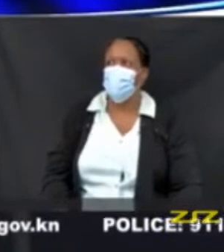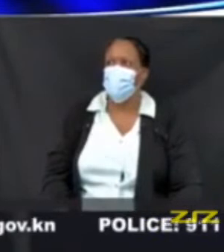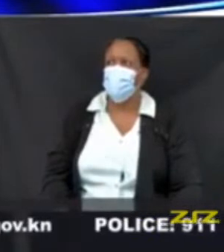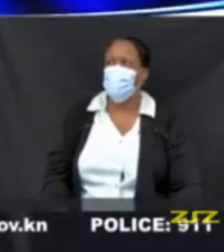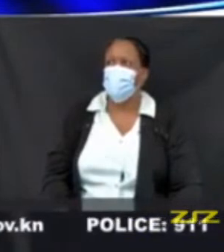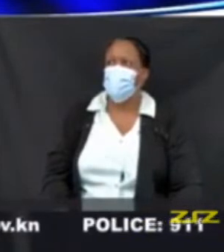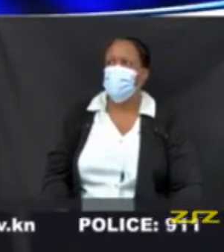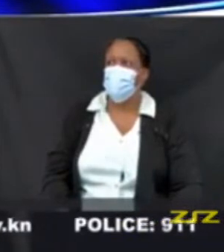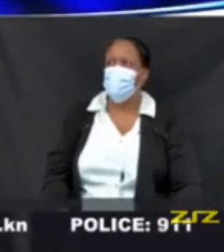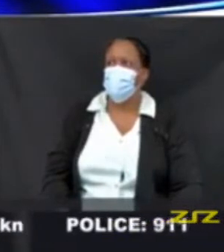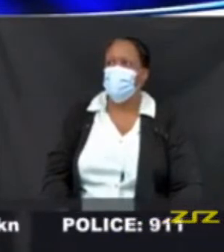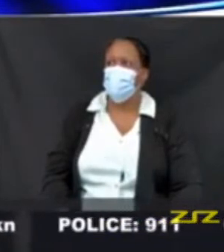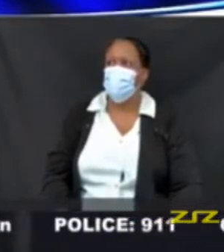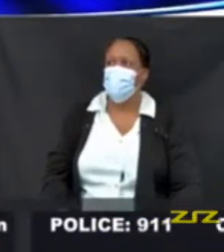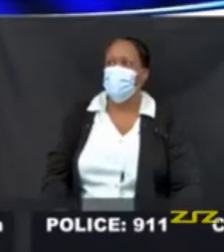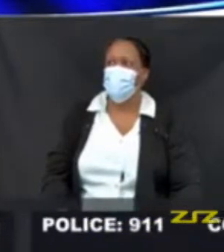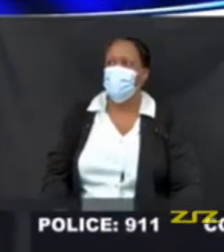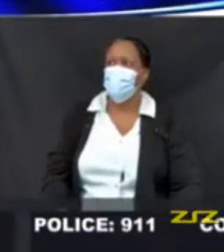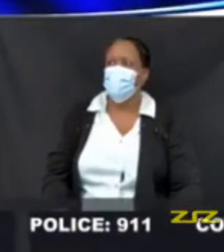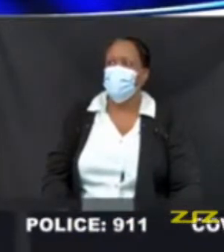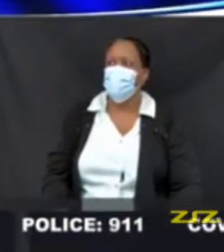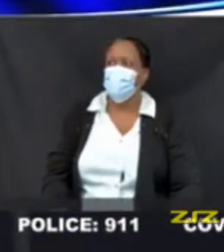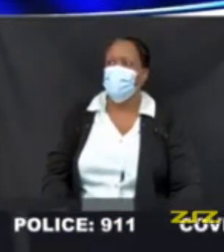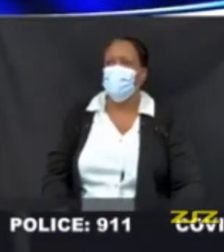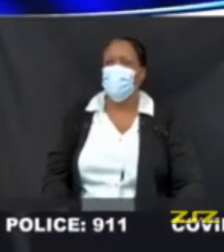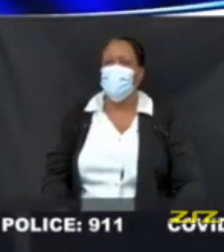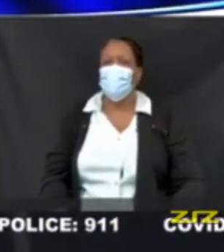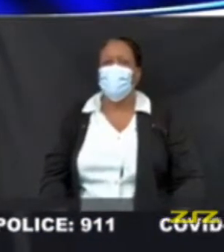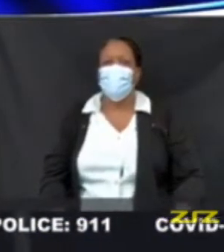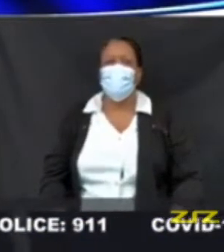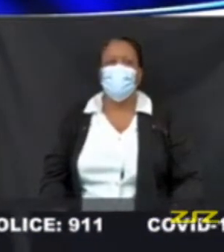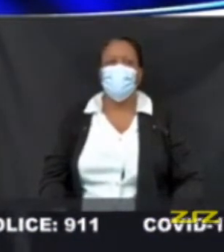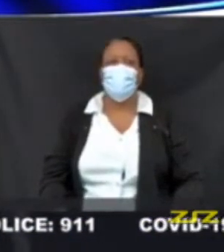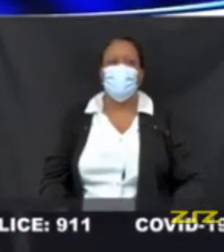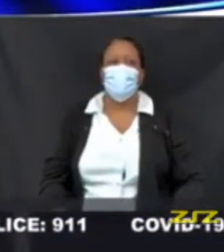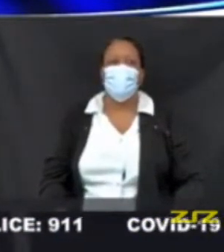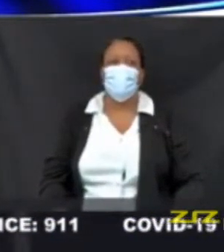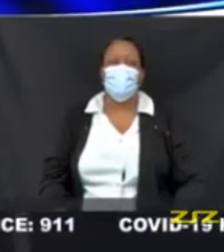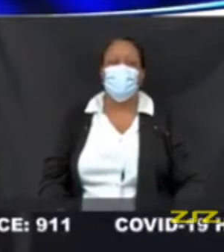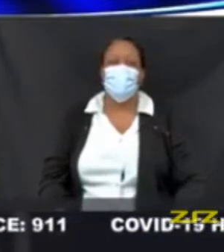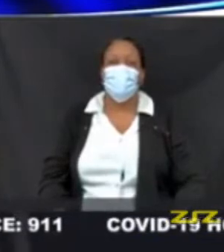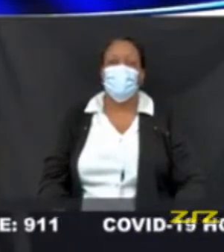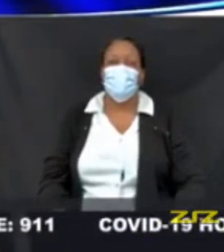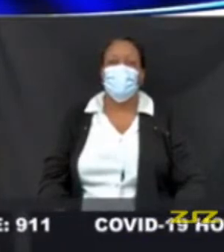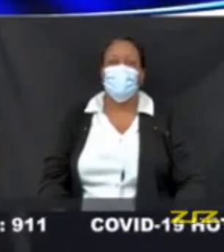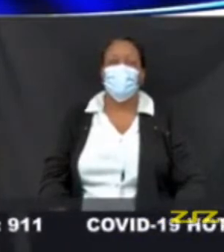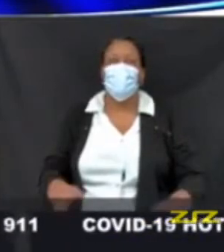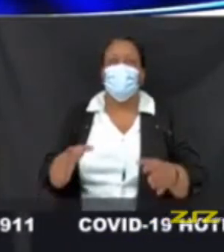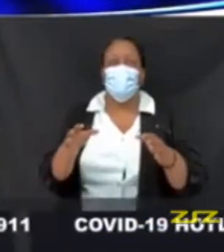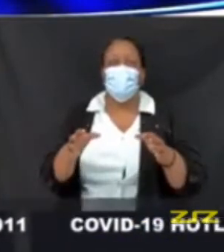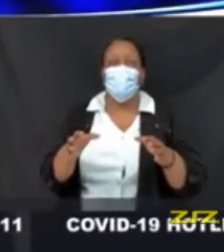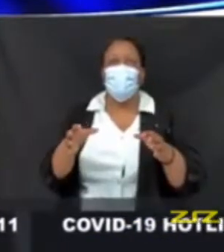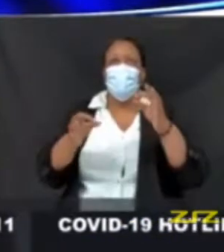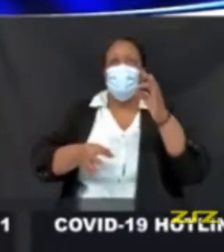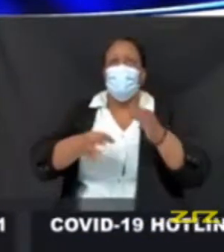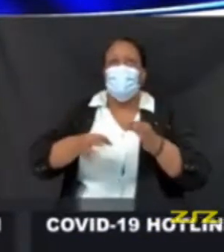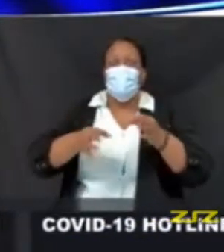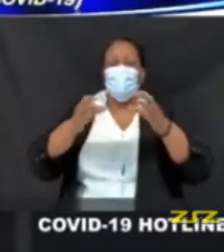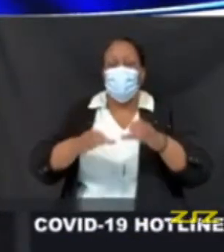person fully vaccinated can have checks done to ensure blood clots are present in his or her